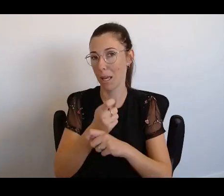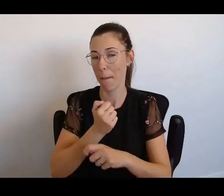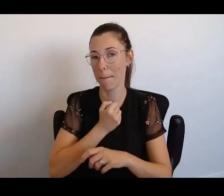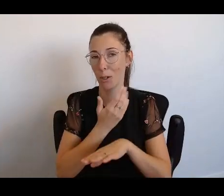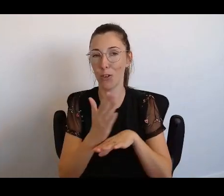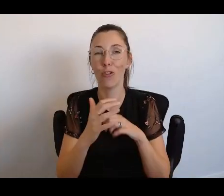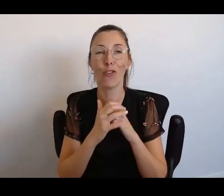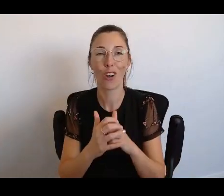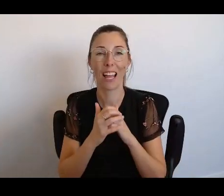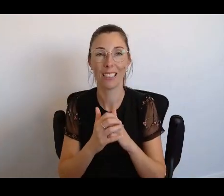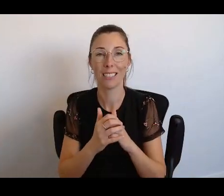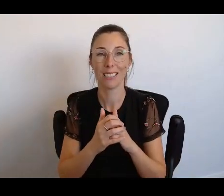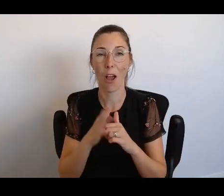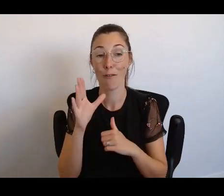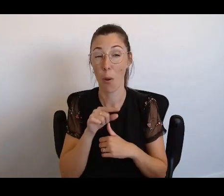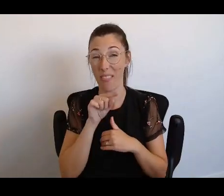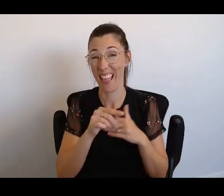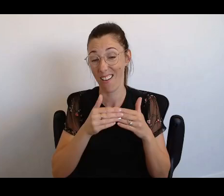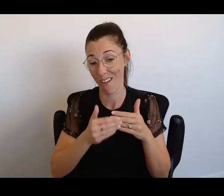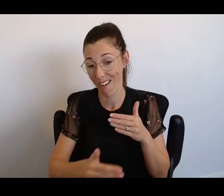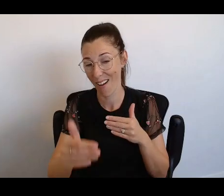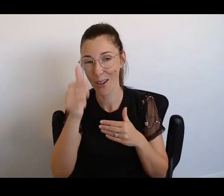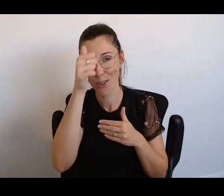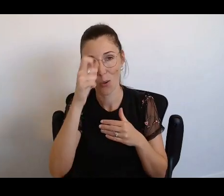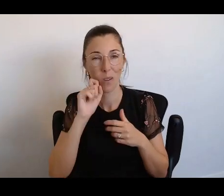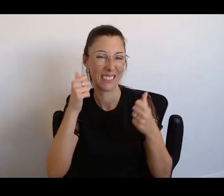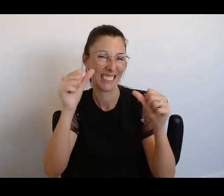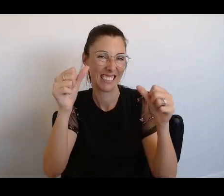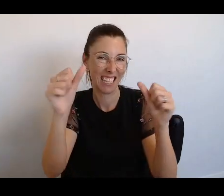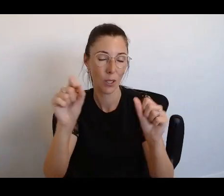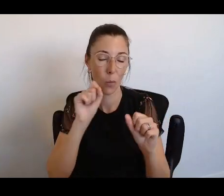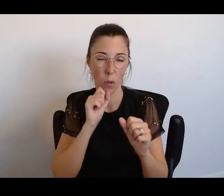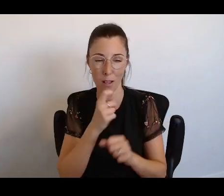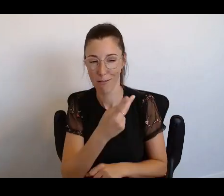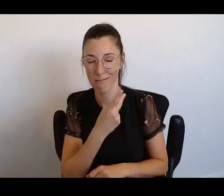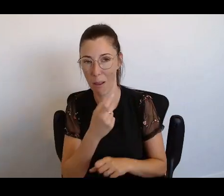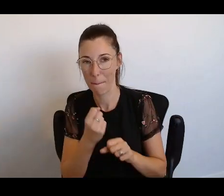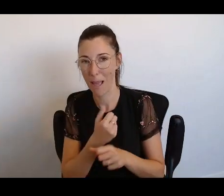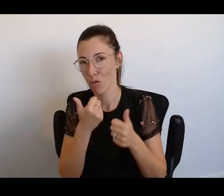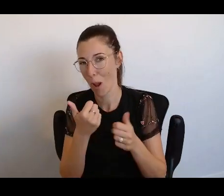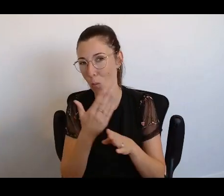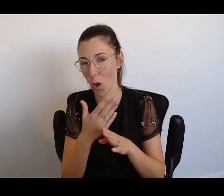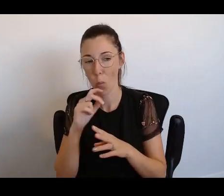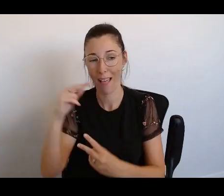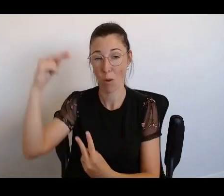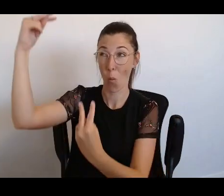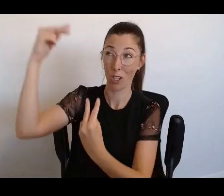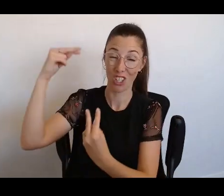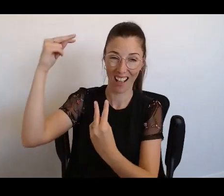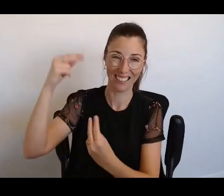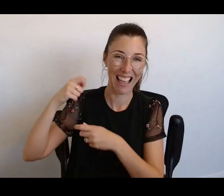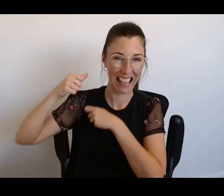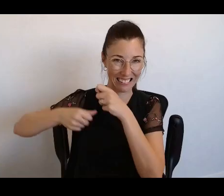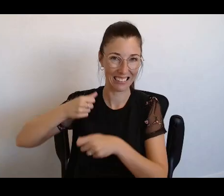I knew that the trip was going to be successful. We were going to make great work. We were going to be watched over. We were going to be safe, and we're going to enjoy our